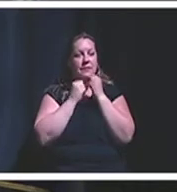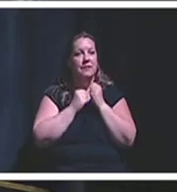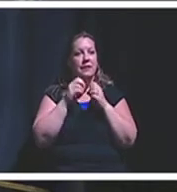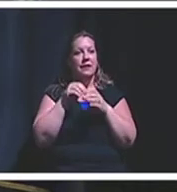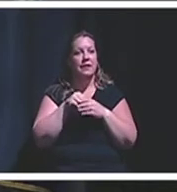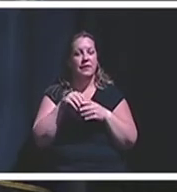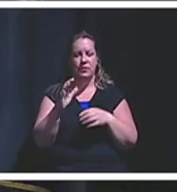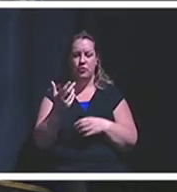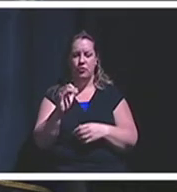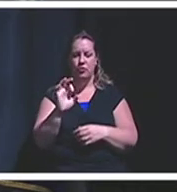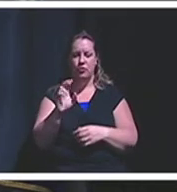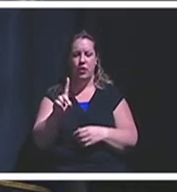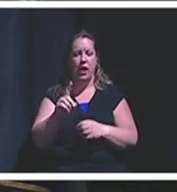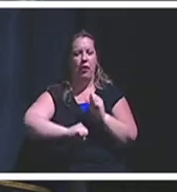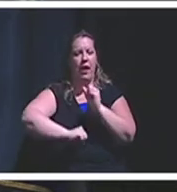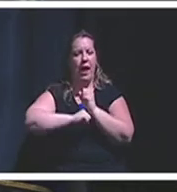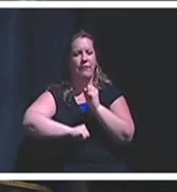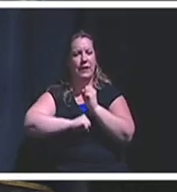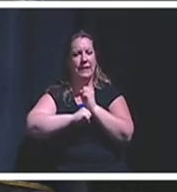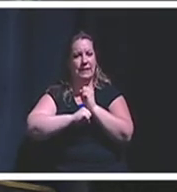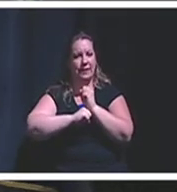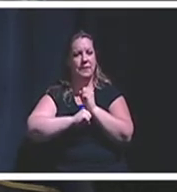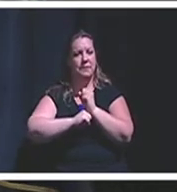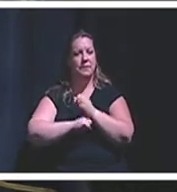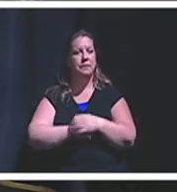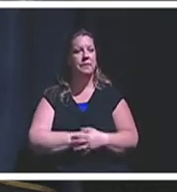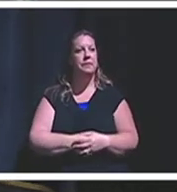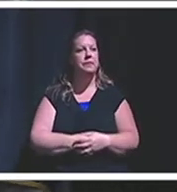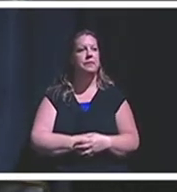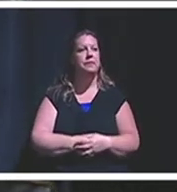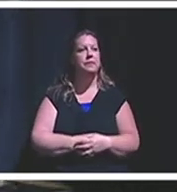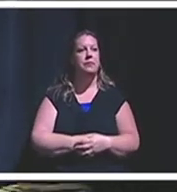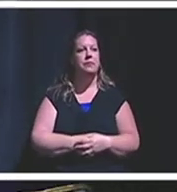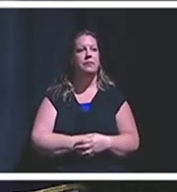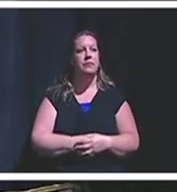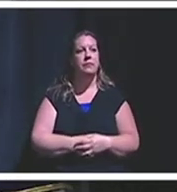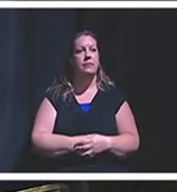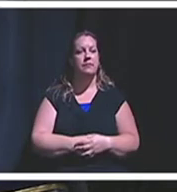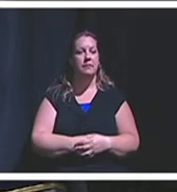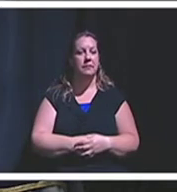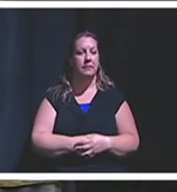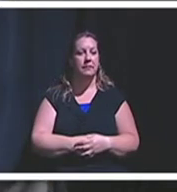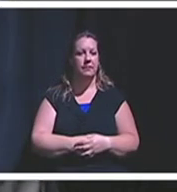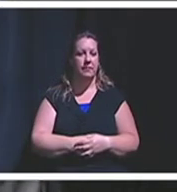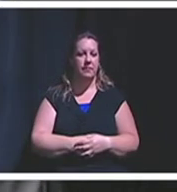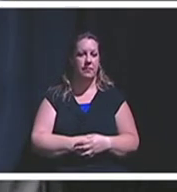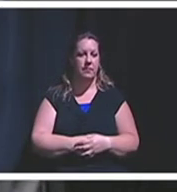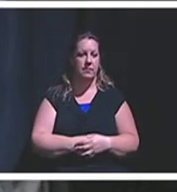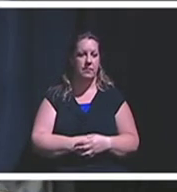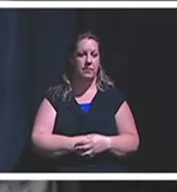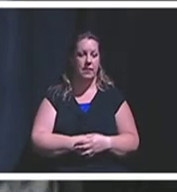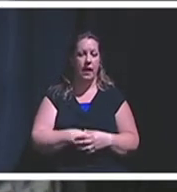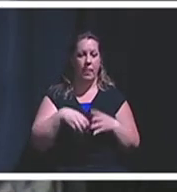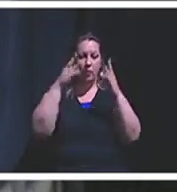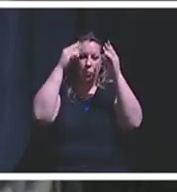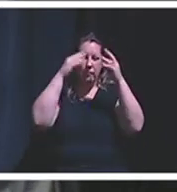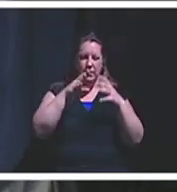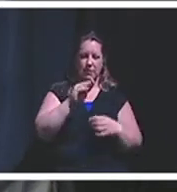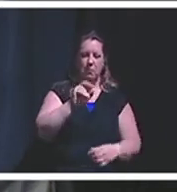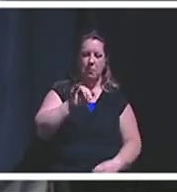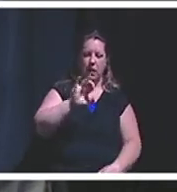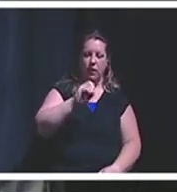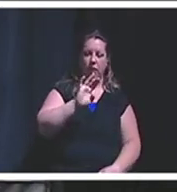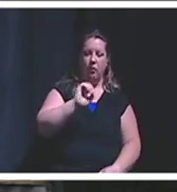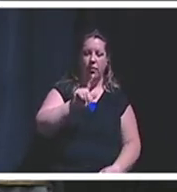child advocacy. And then, after hearing Professors Michael Dale